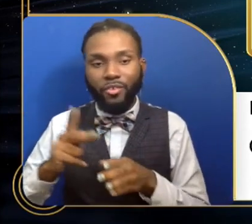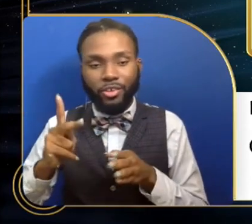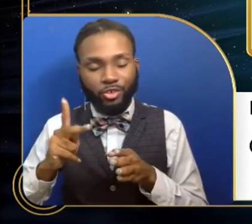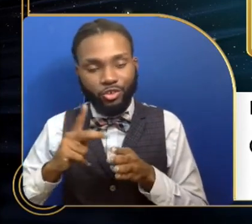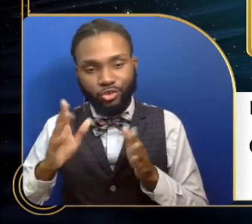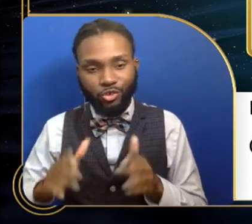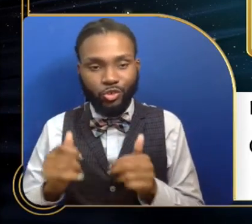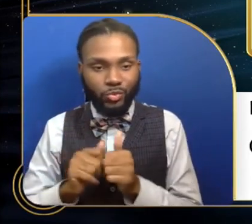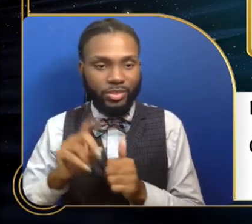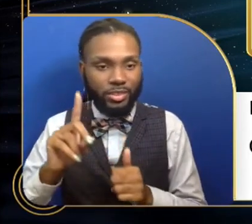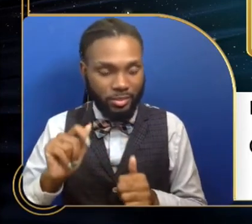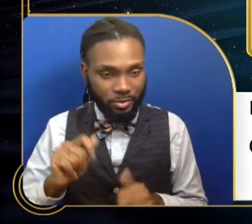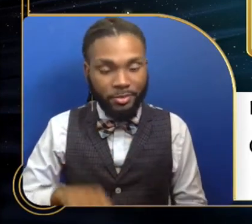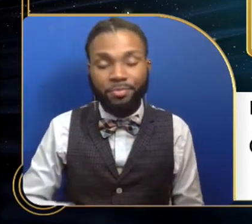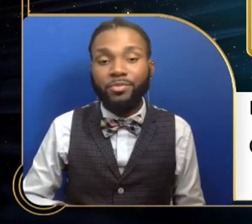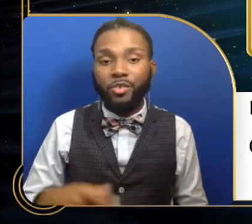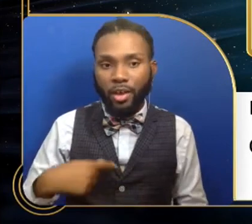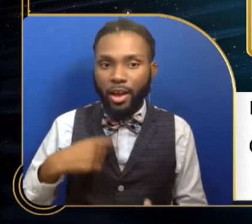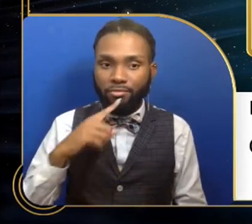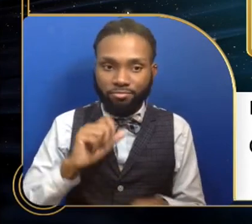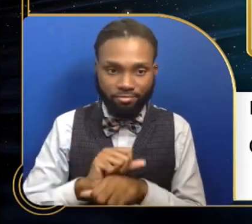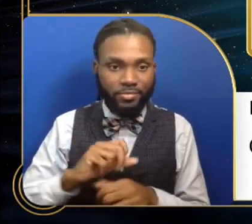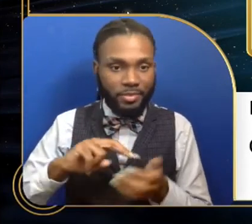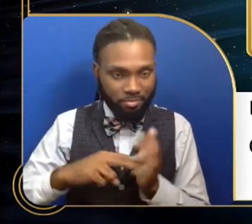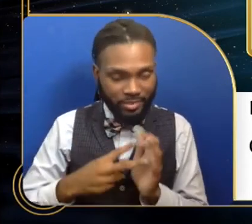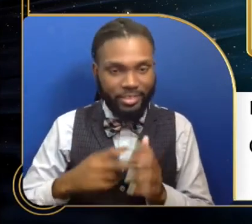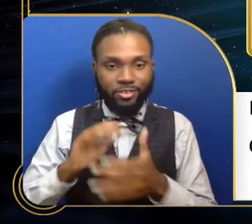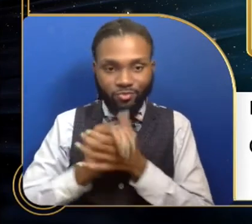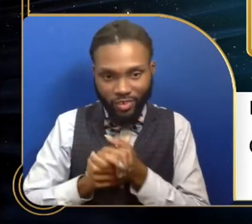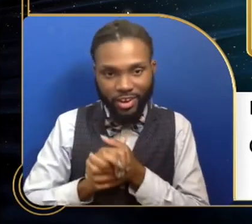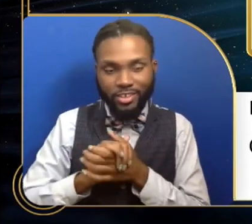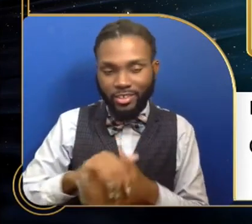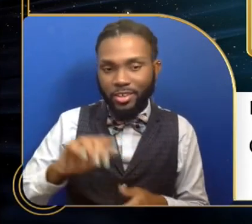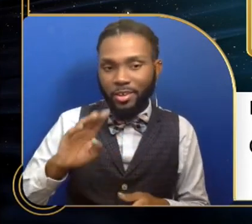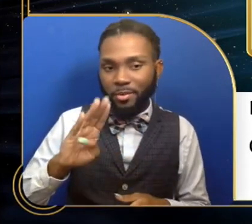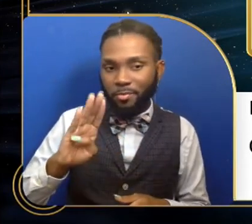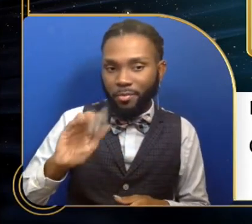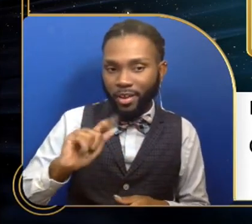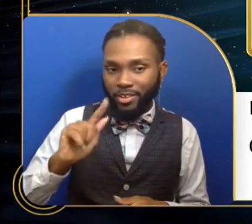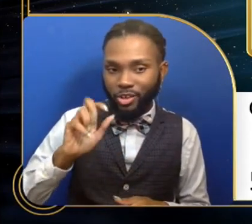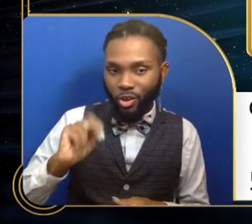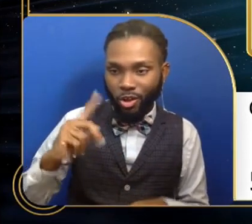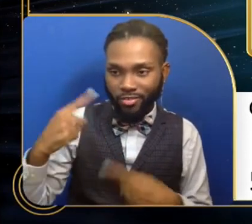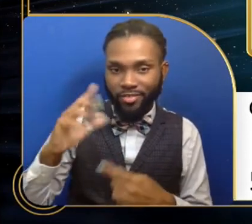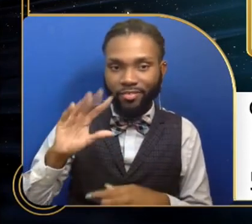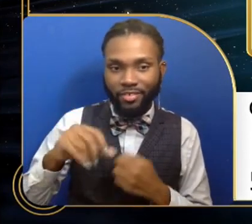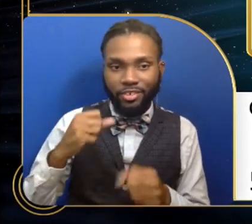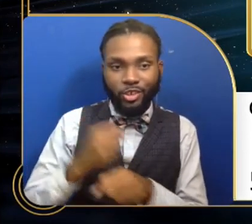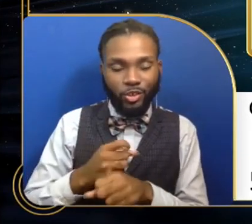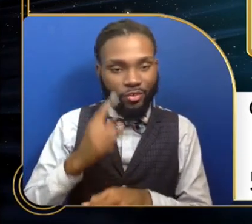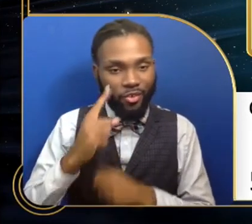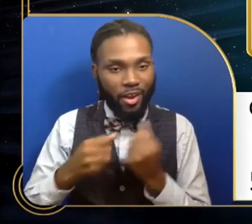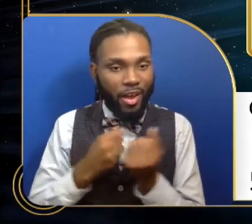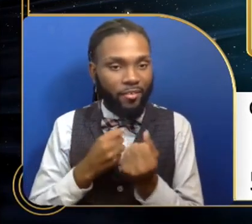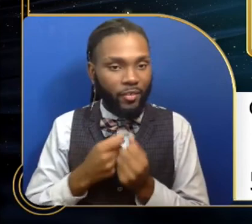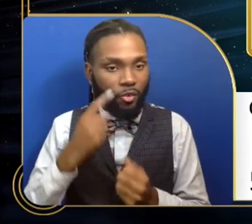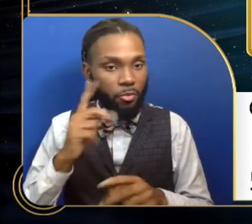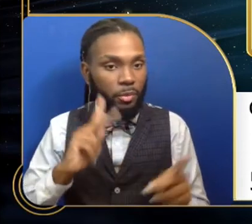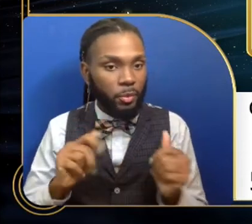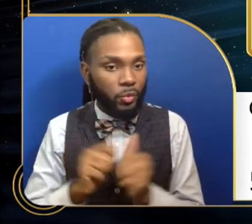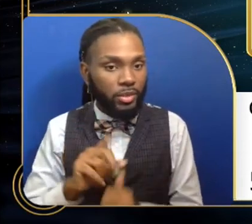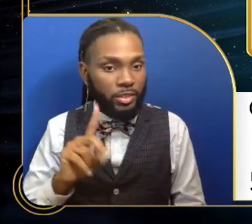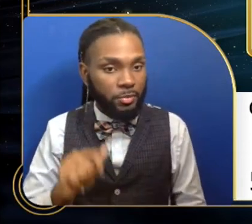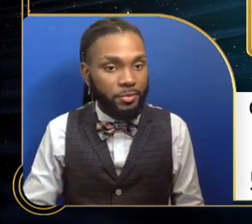congratulate Bazelon on 50 years advocating for folks with disabilities. The board,